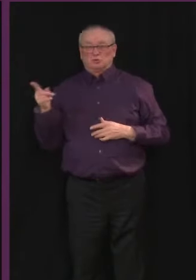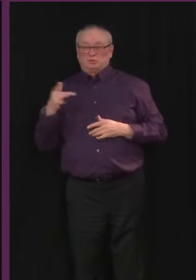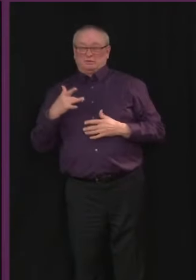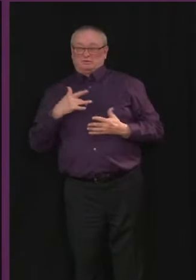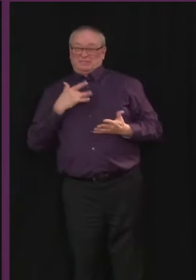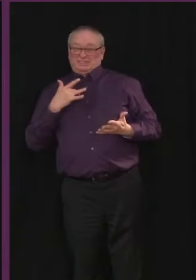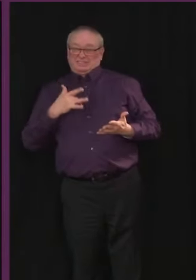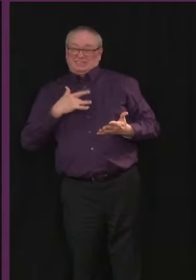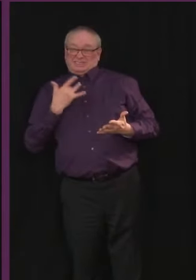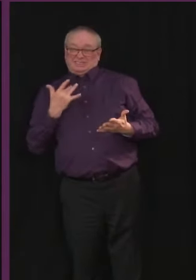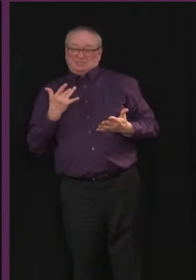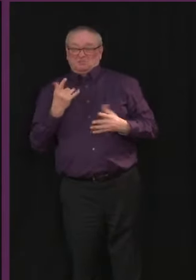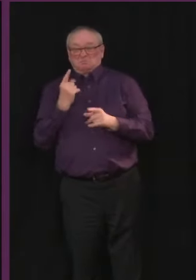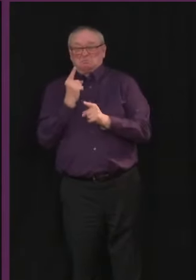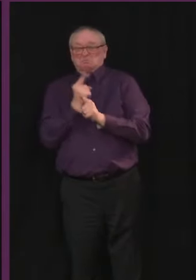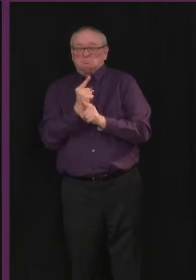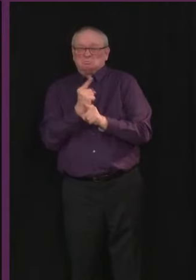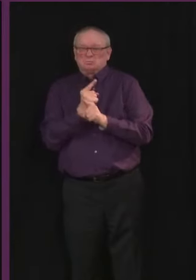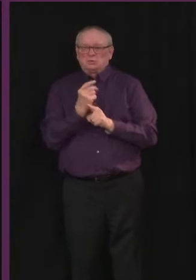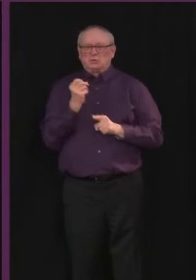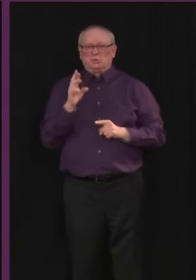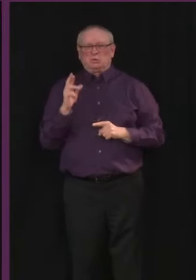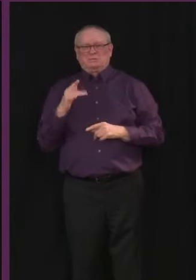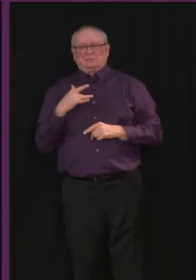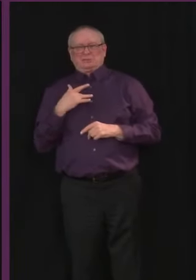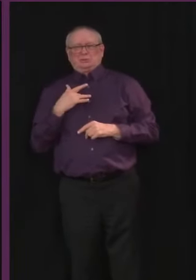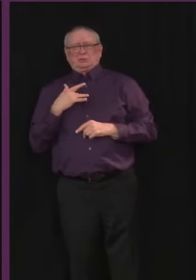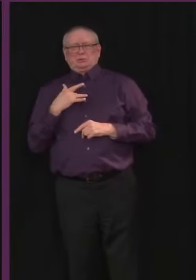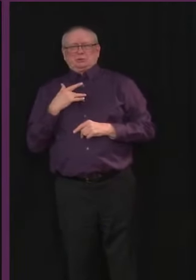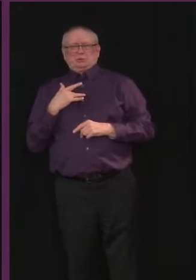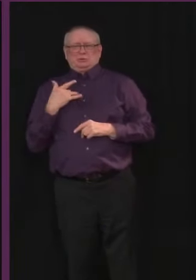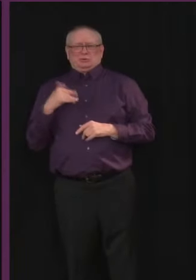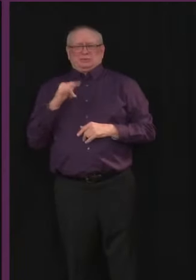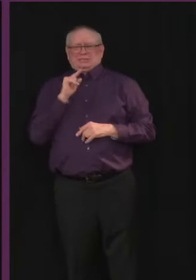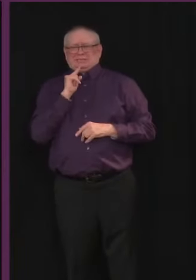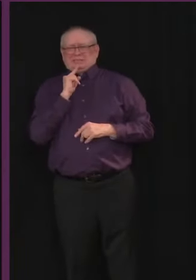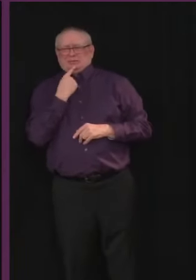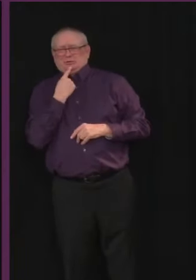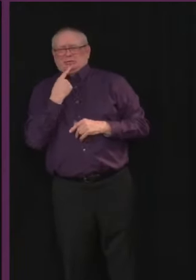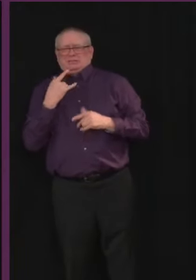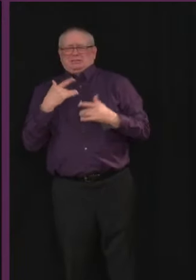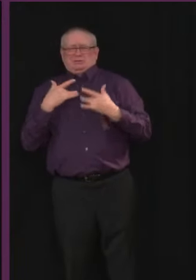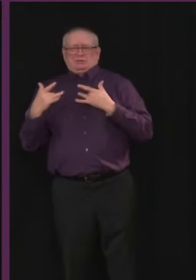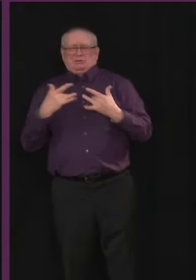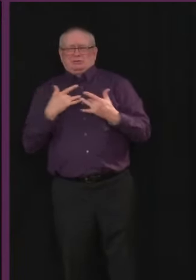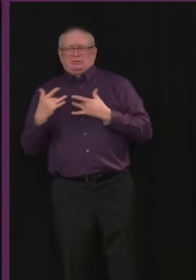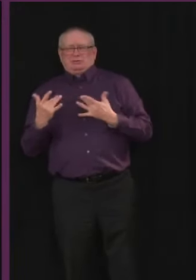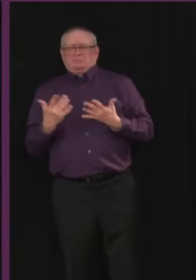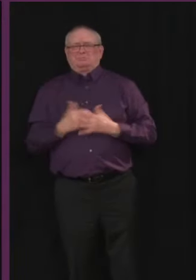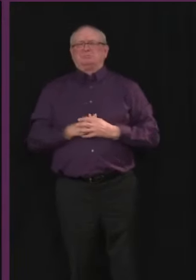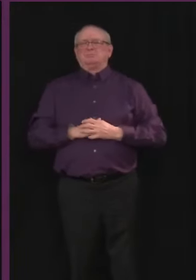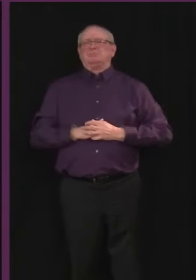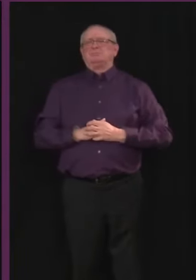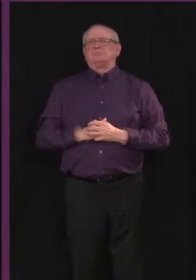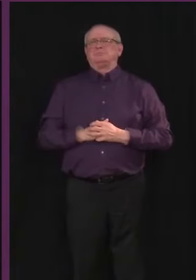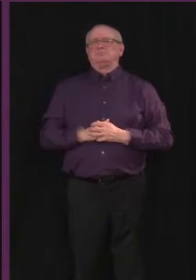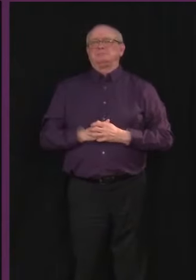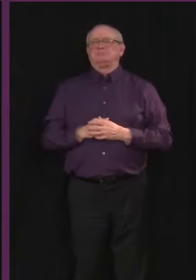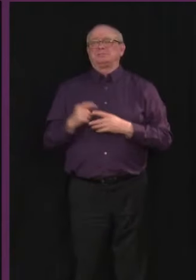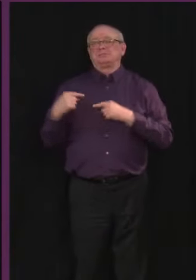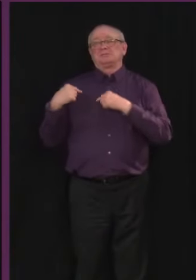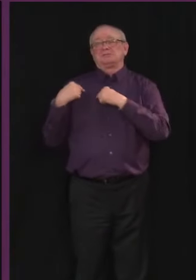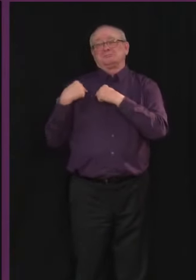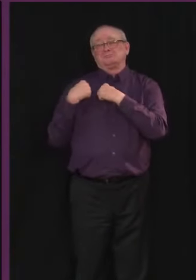community transmission in that way? We are seeing several over the past few